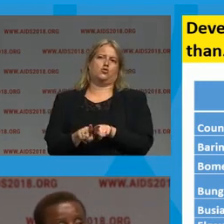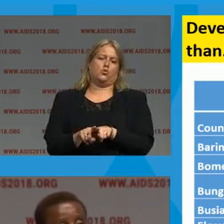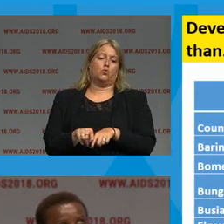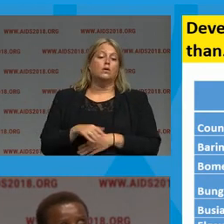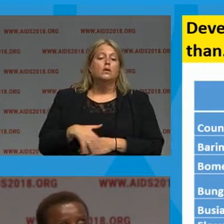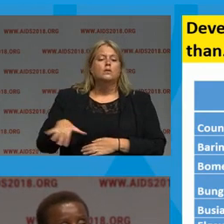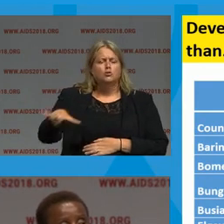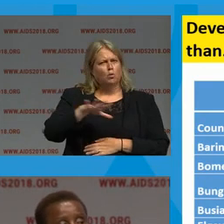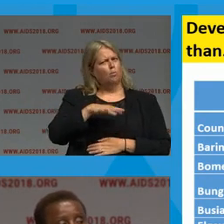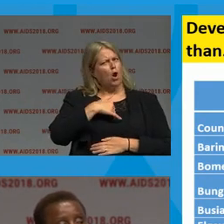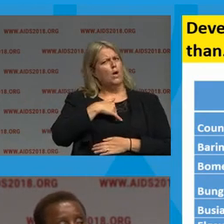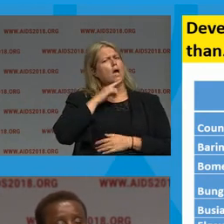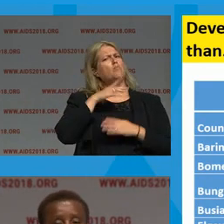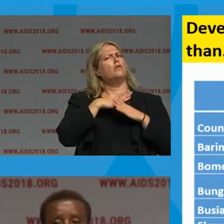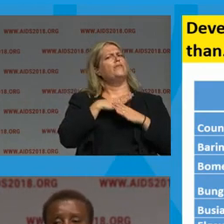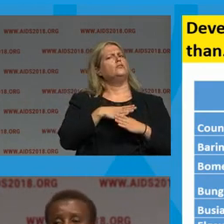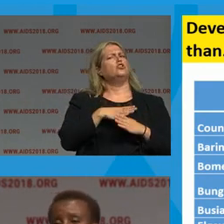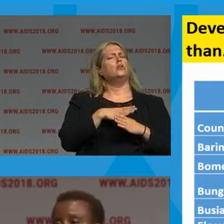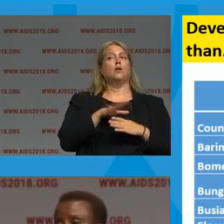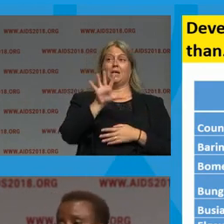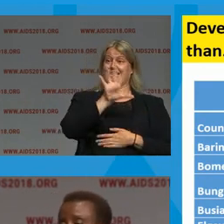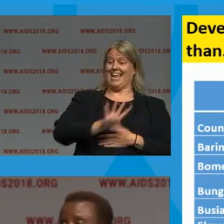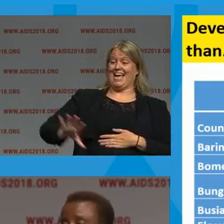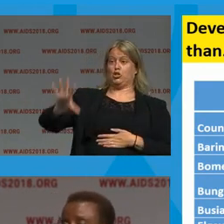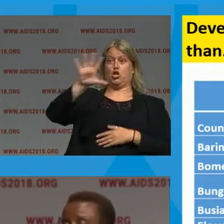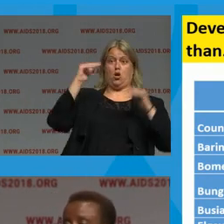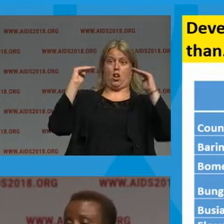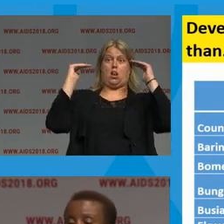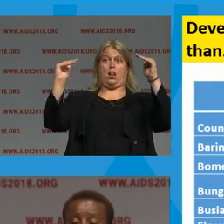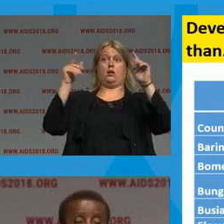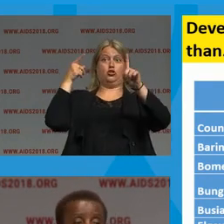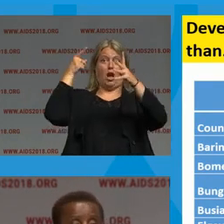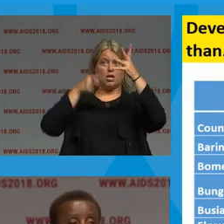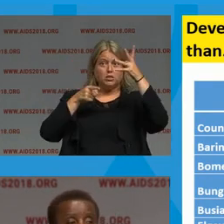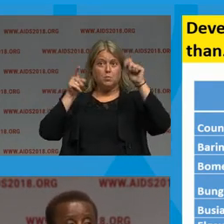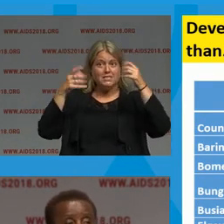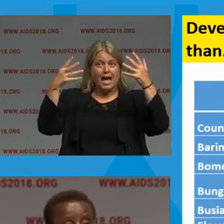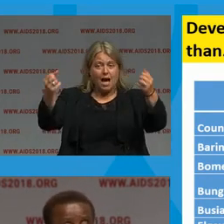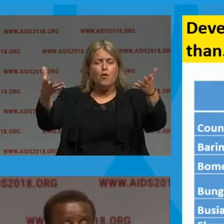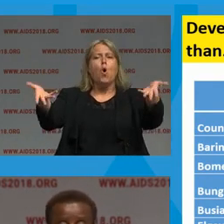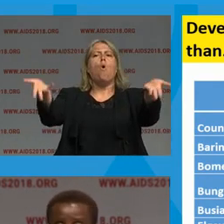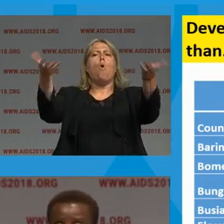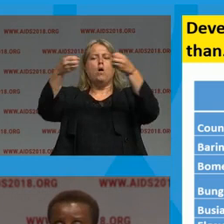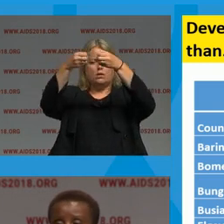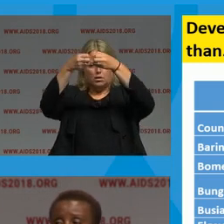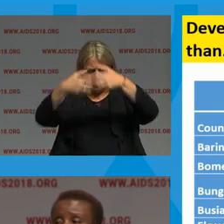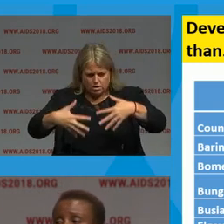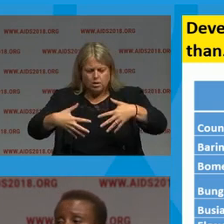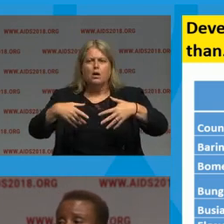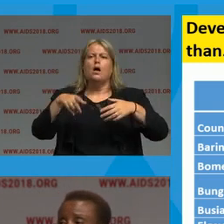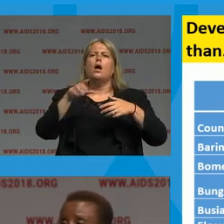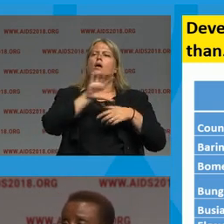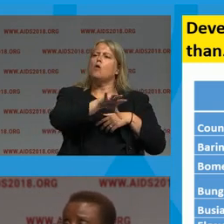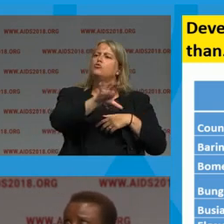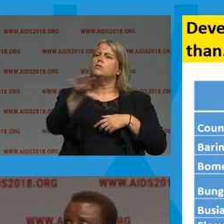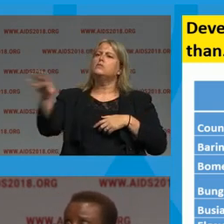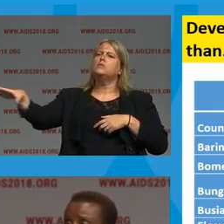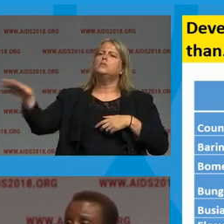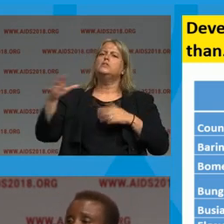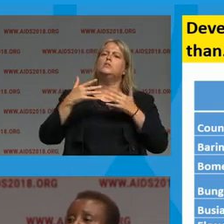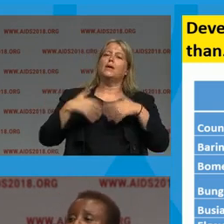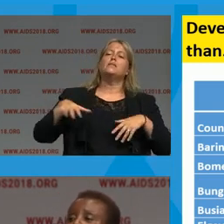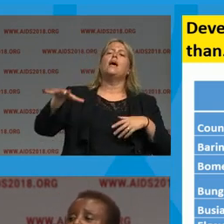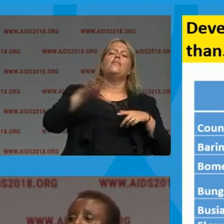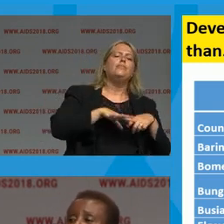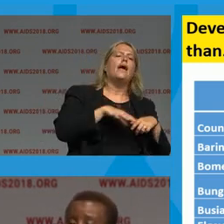have prevention, should we have national targets for prevention, or should we have county-based targets, that is granulating the data